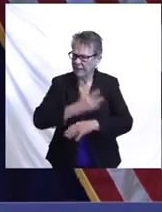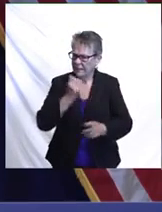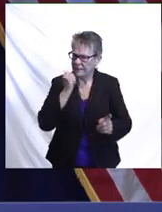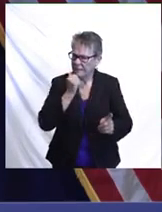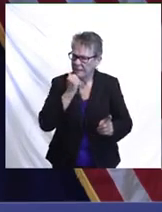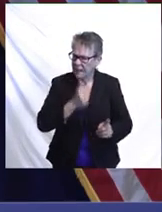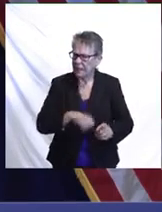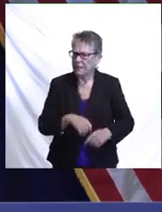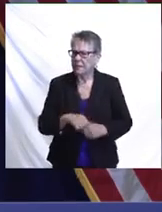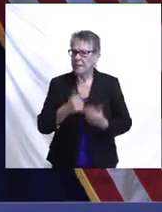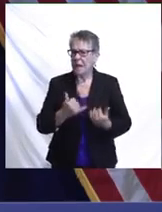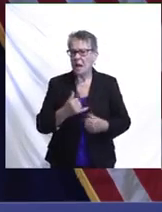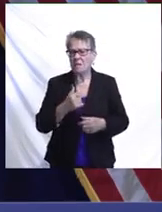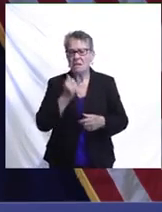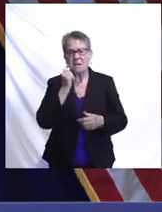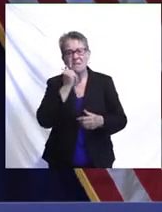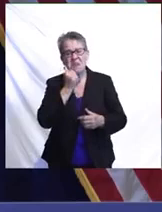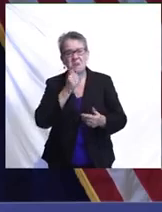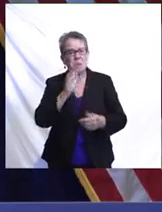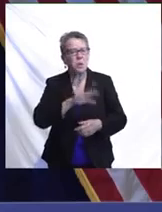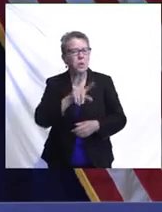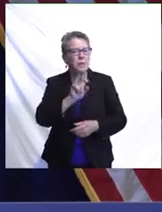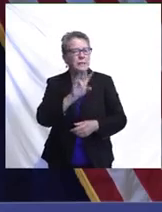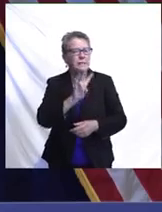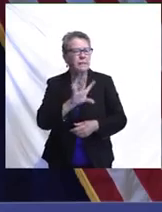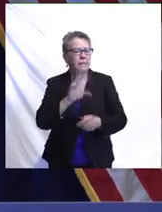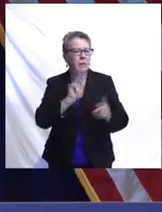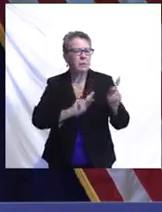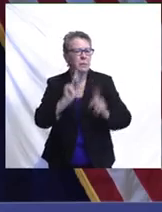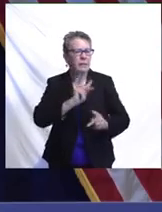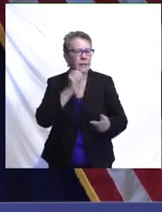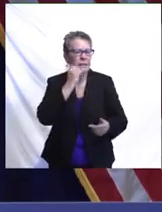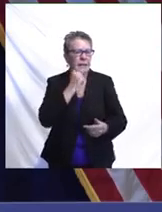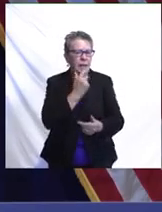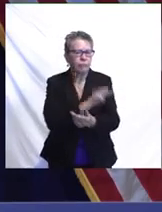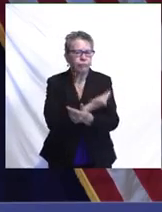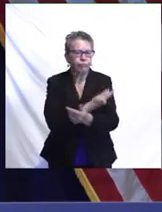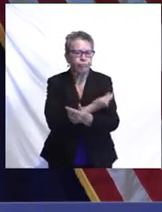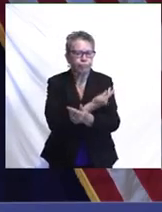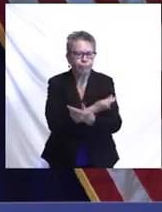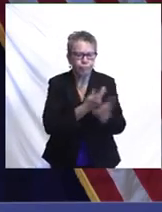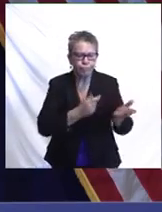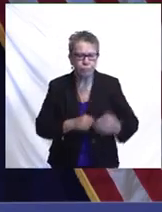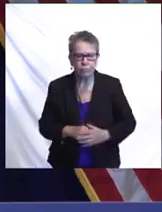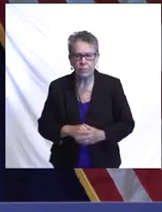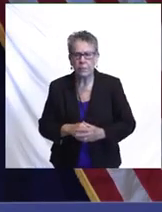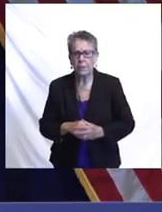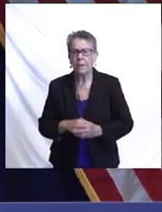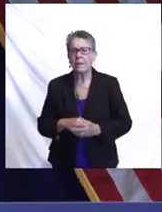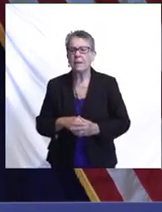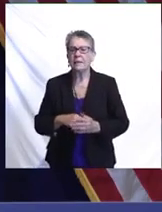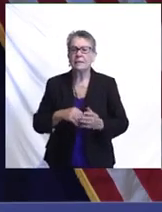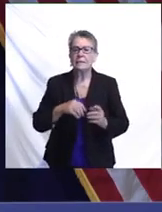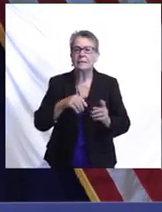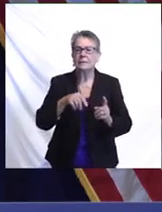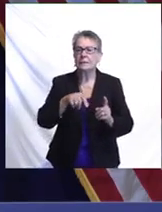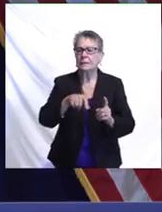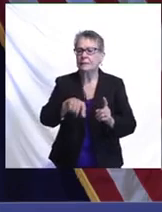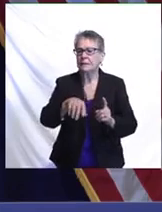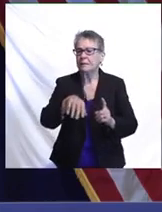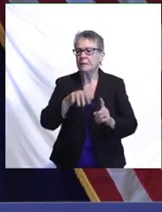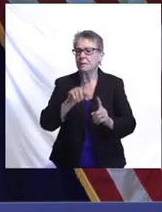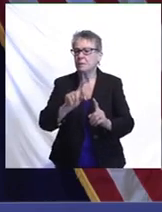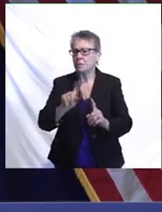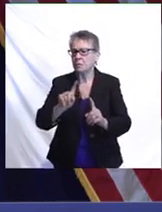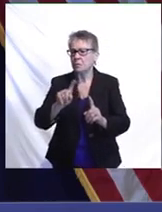Tuesday and Thursday from 11 to 7, Wednesday and Friday 7 to 3, and Saturday 7 to noon. Happy